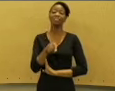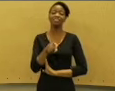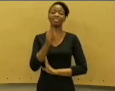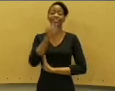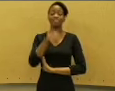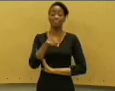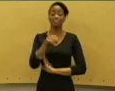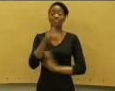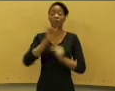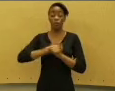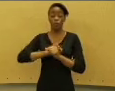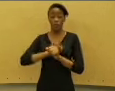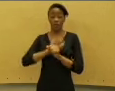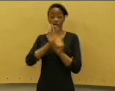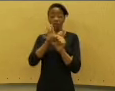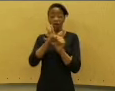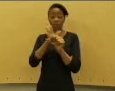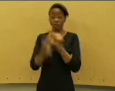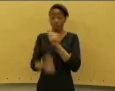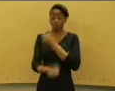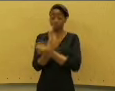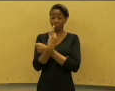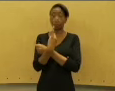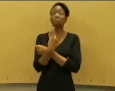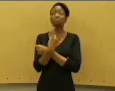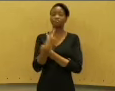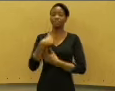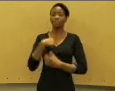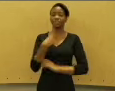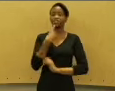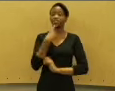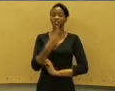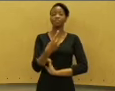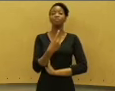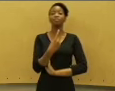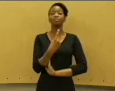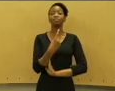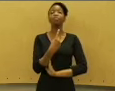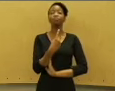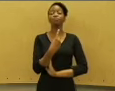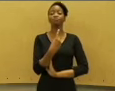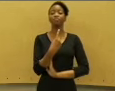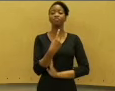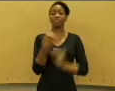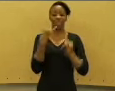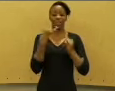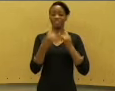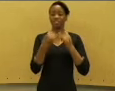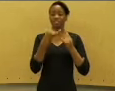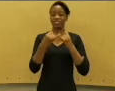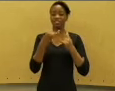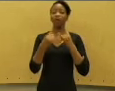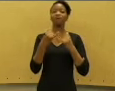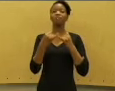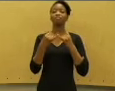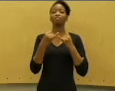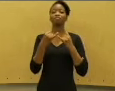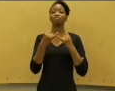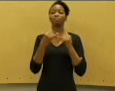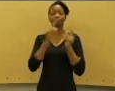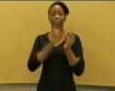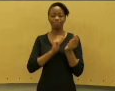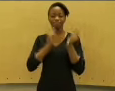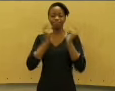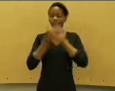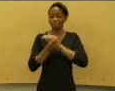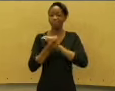COVID started, I said that I'm looking forward to the sexual revolution that's going to hit post the